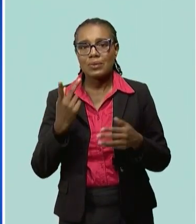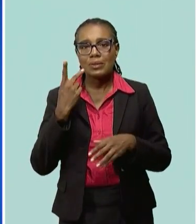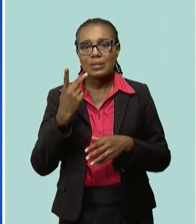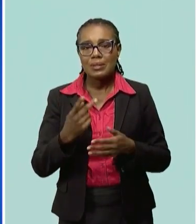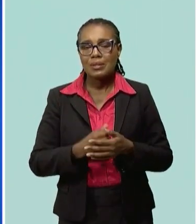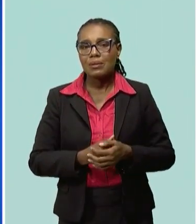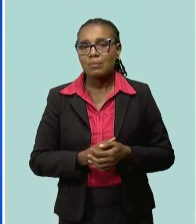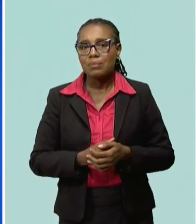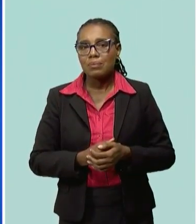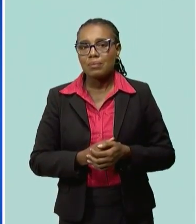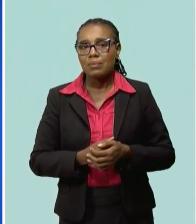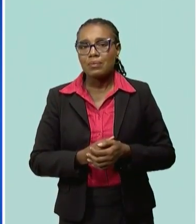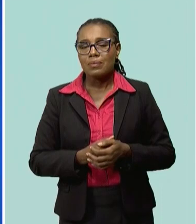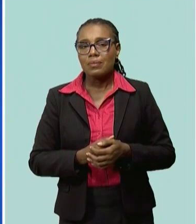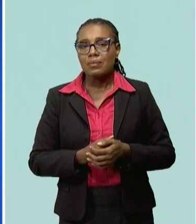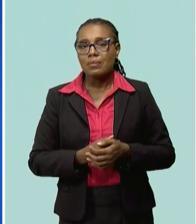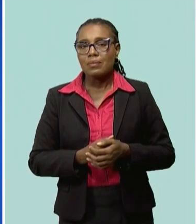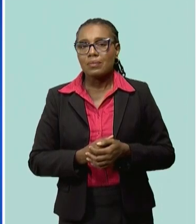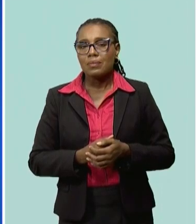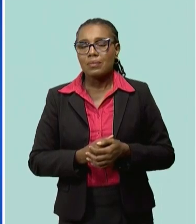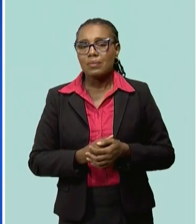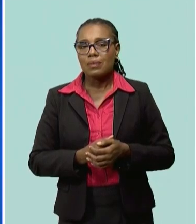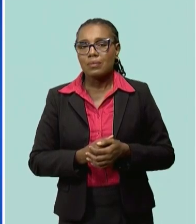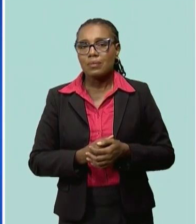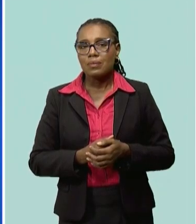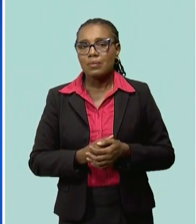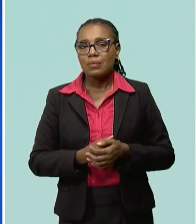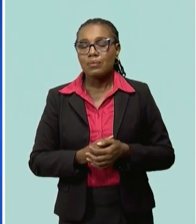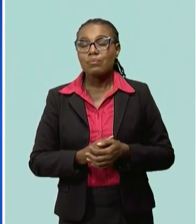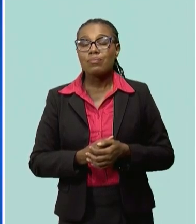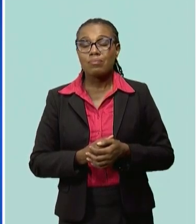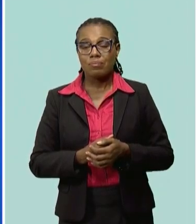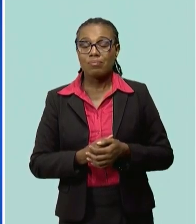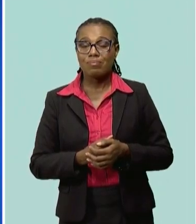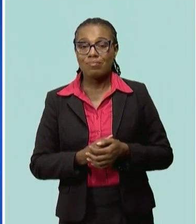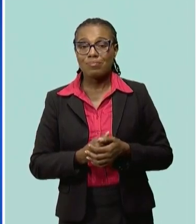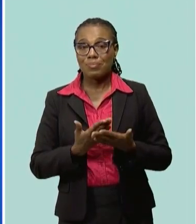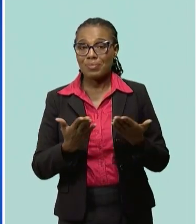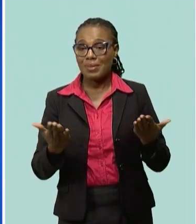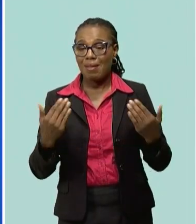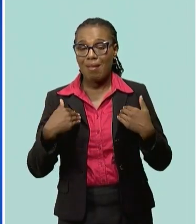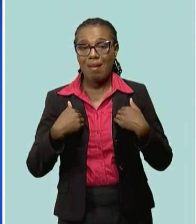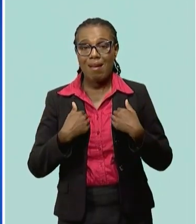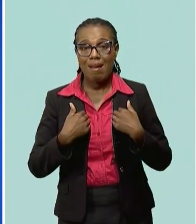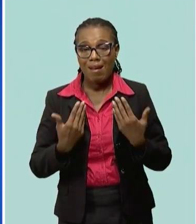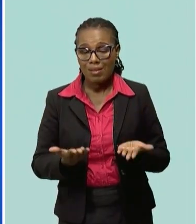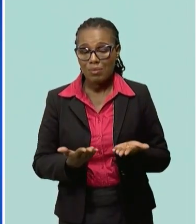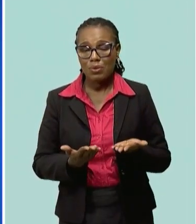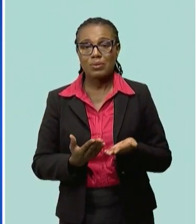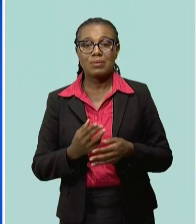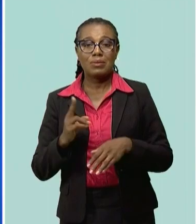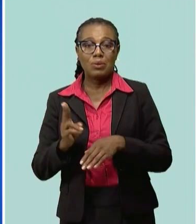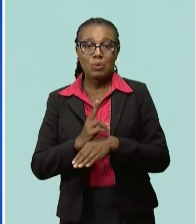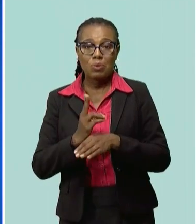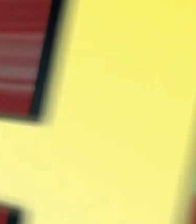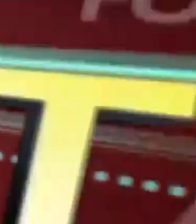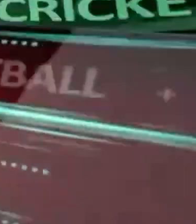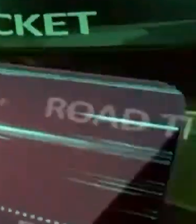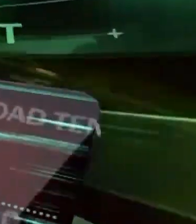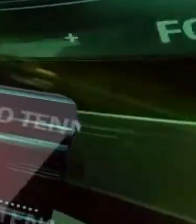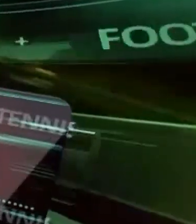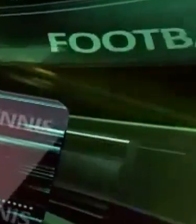we notice is that even productivity of the animals actually decline.